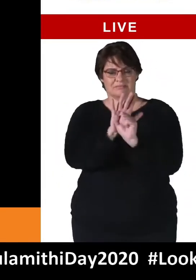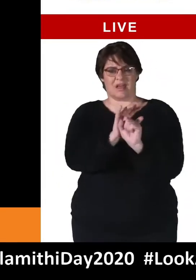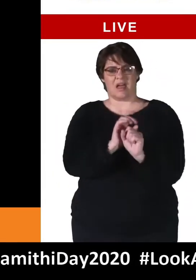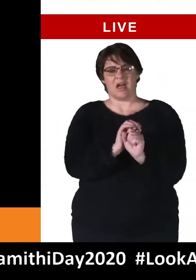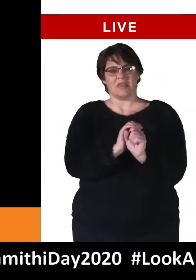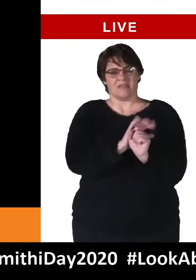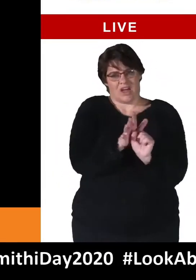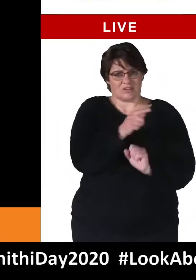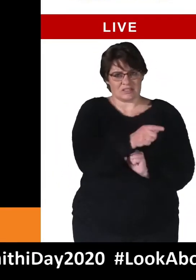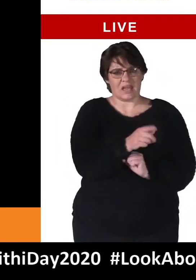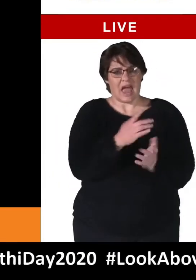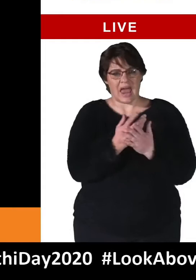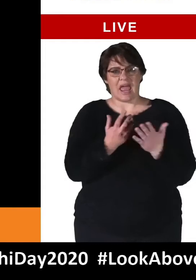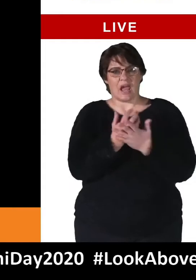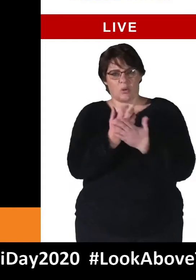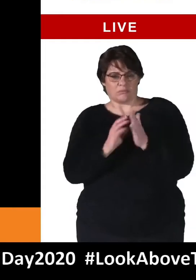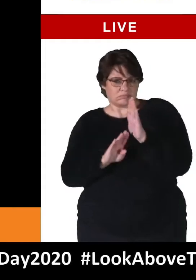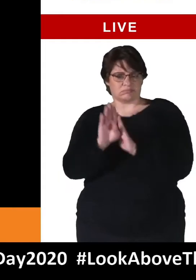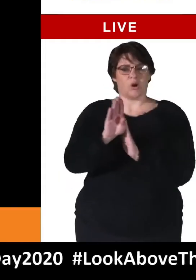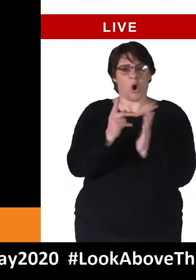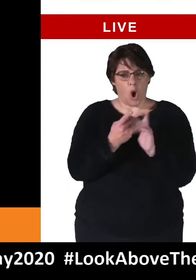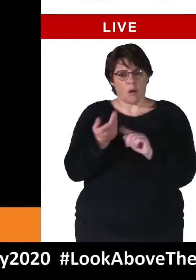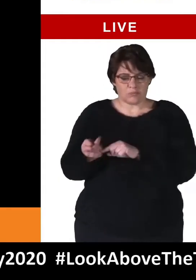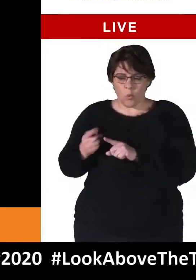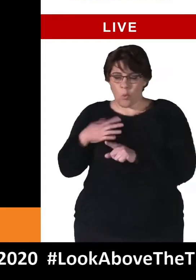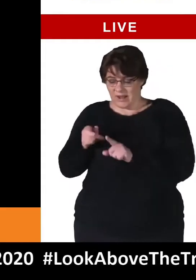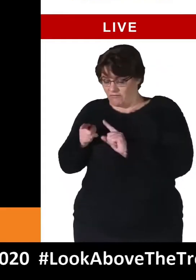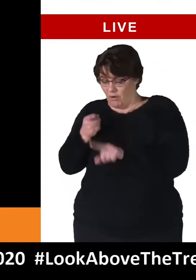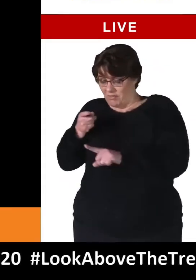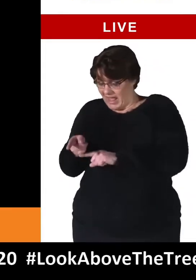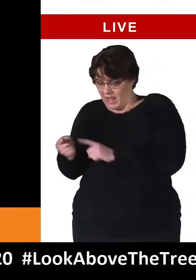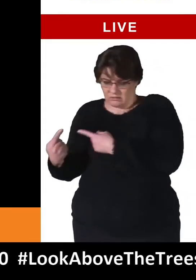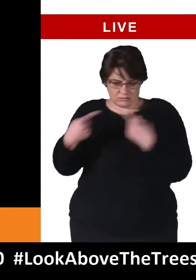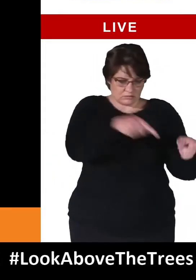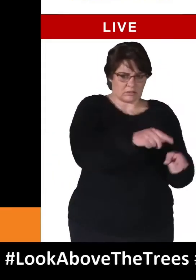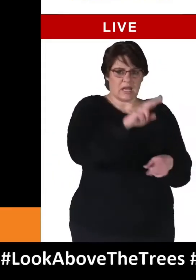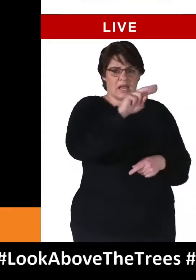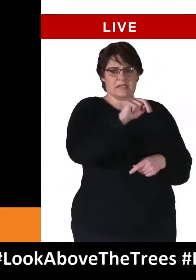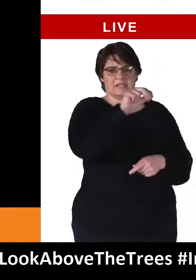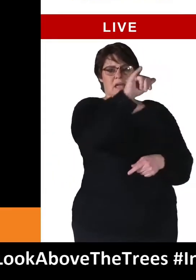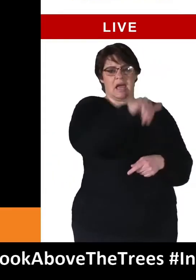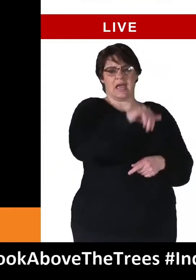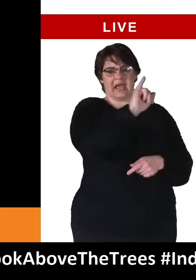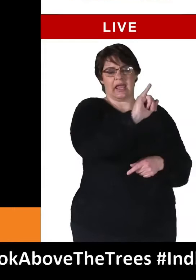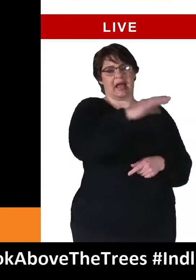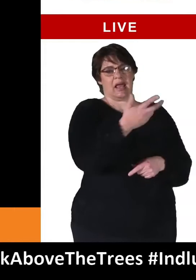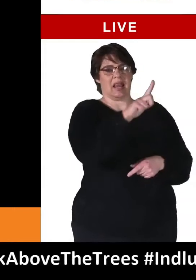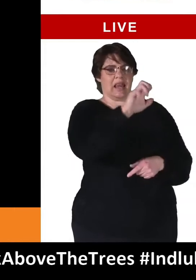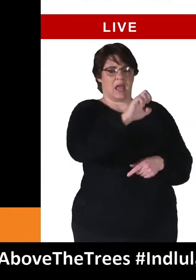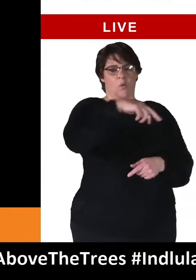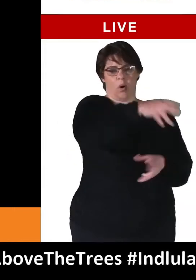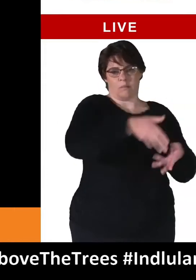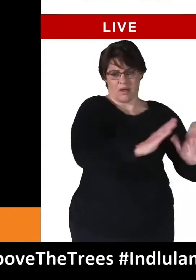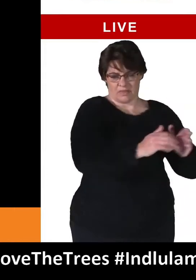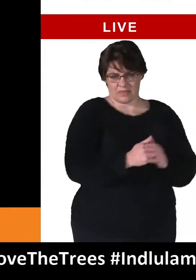virus and propel the economy on an either walk, inclusive growth path? For this, we have